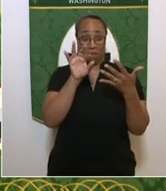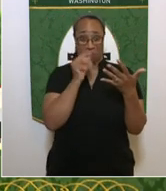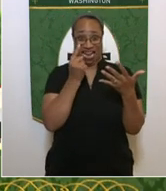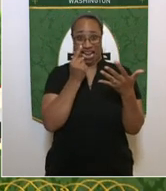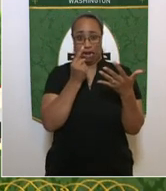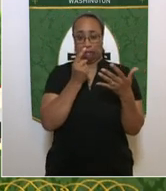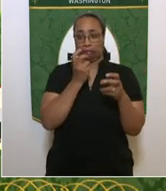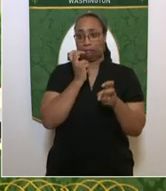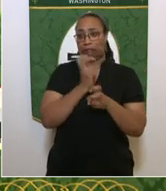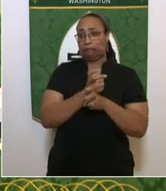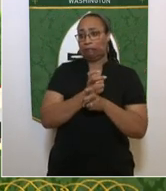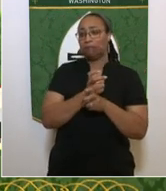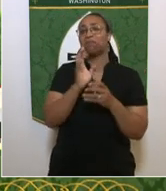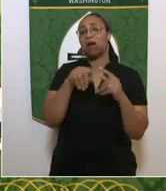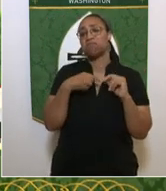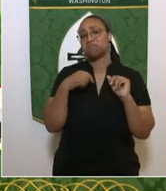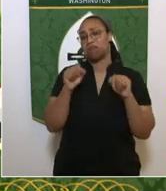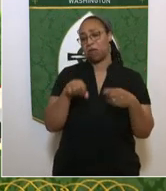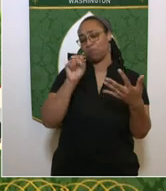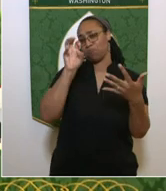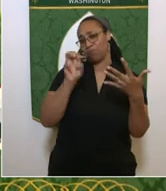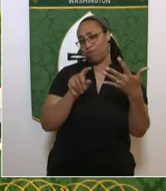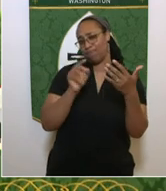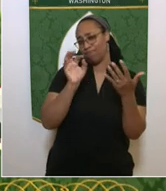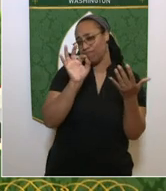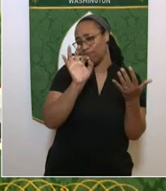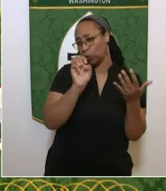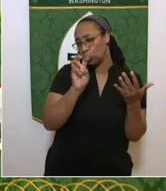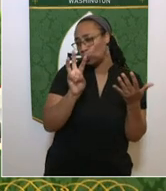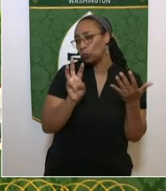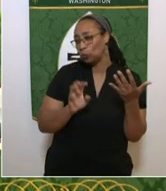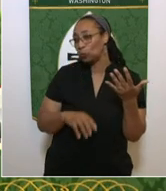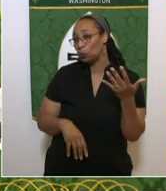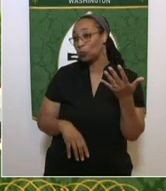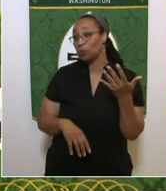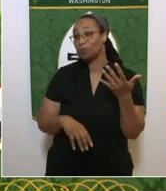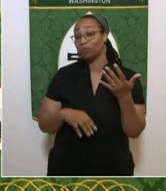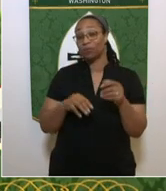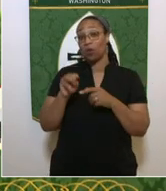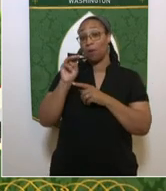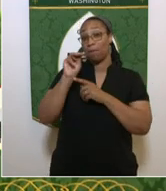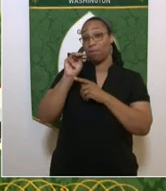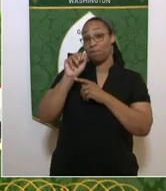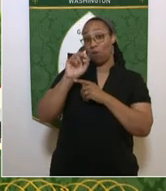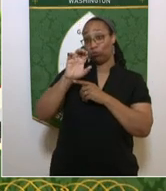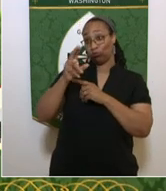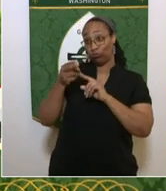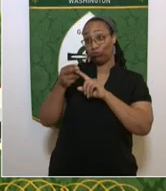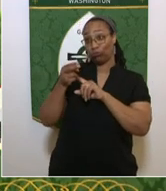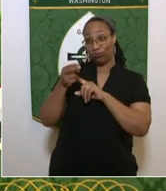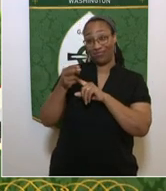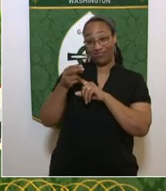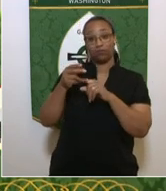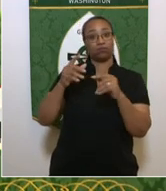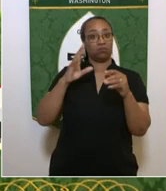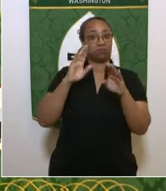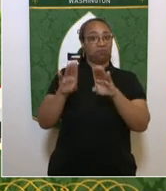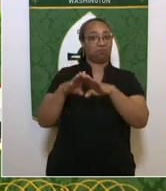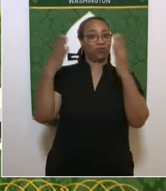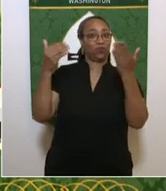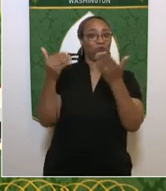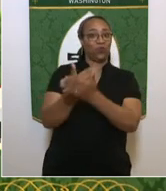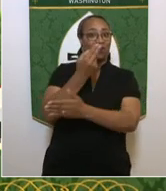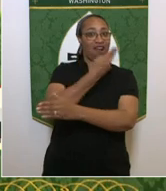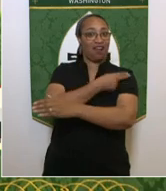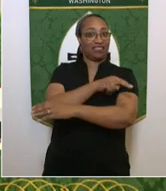We are going to open in March a new hospital. And when I became mayor 10 years